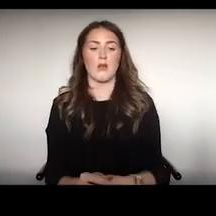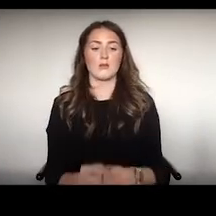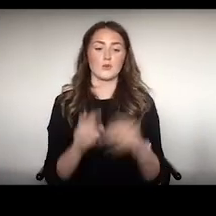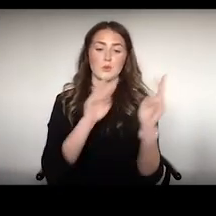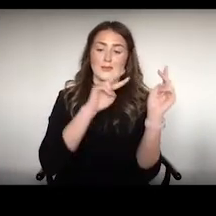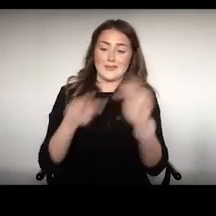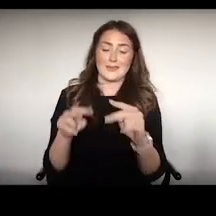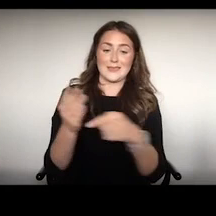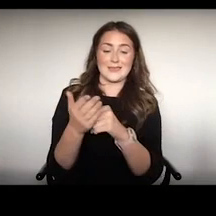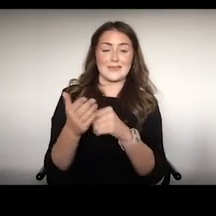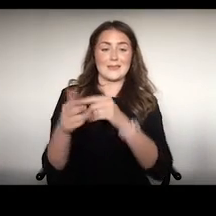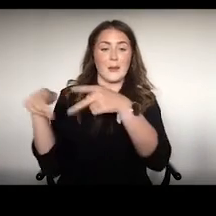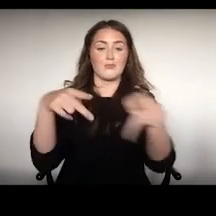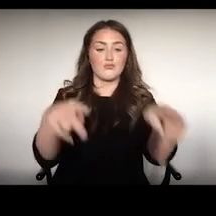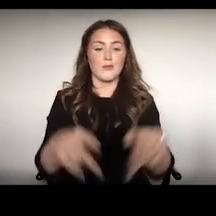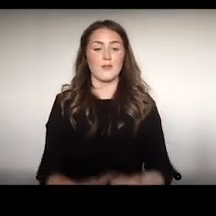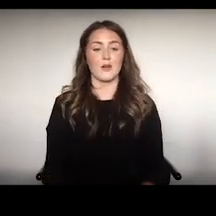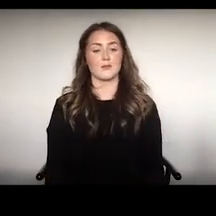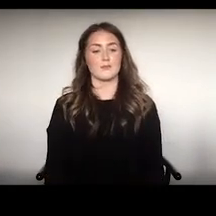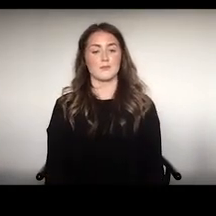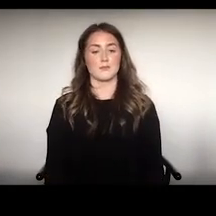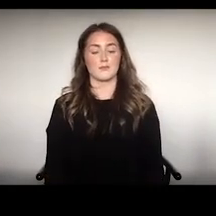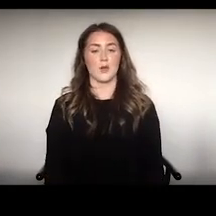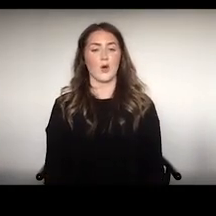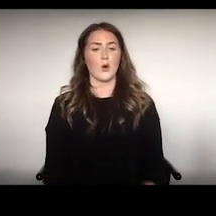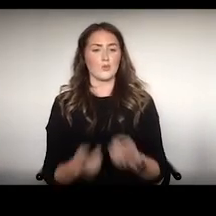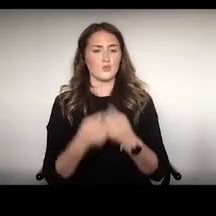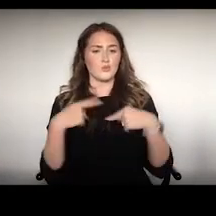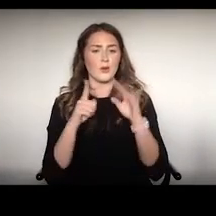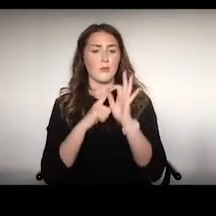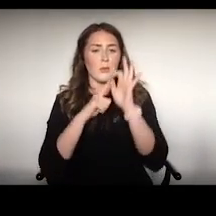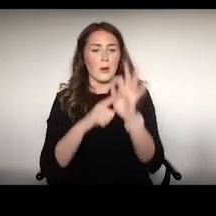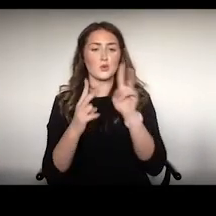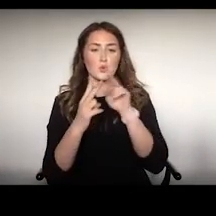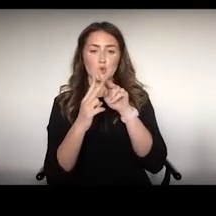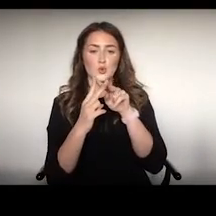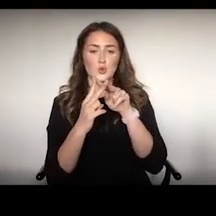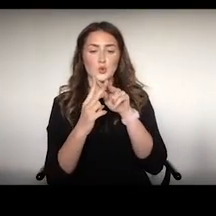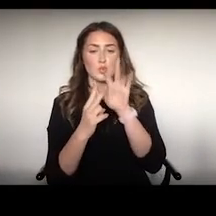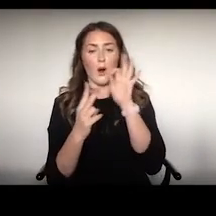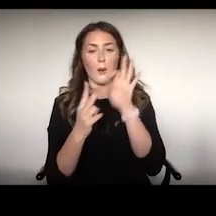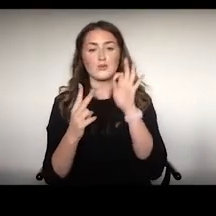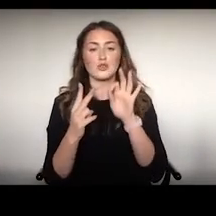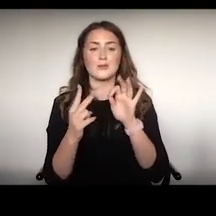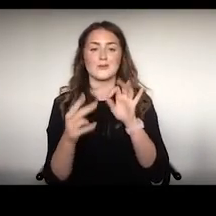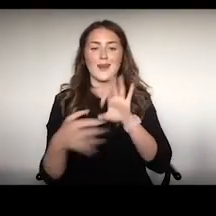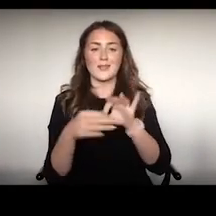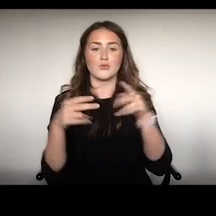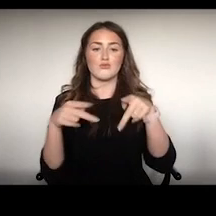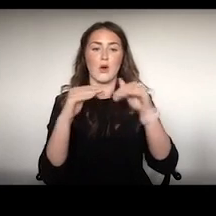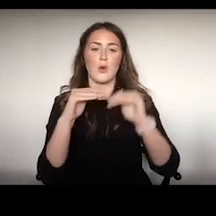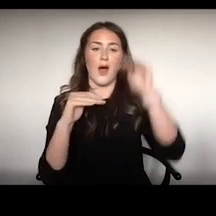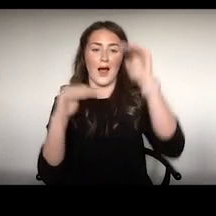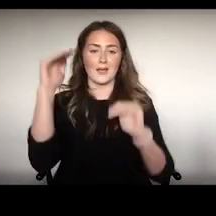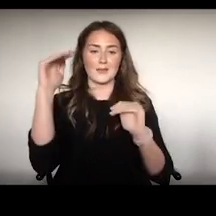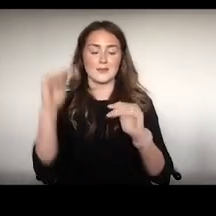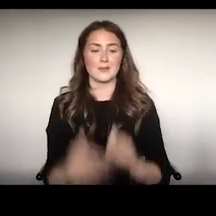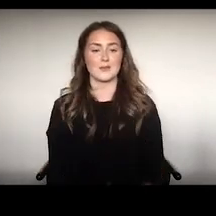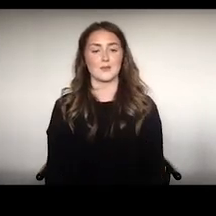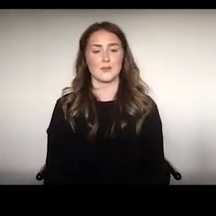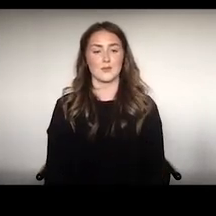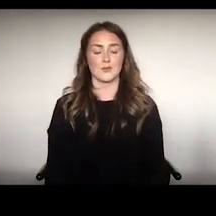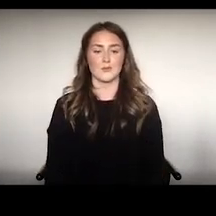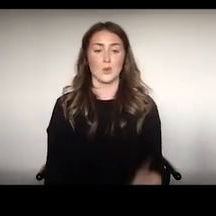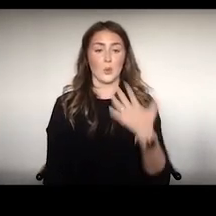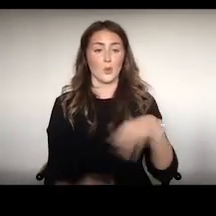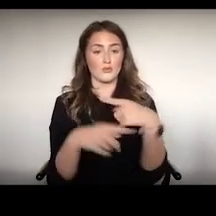Northern Tunnel entrance and overlooking the Thames. We've proposed 2 options for the height here, and we're asking for your views on which